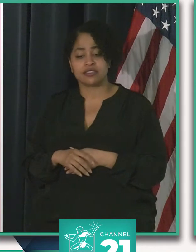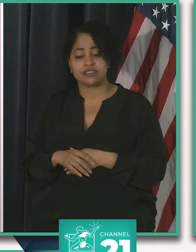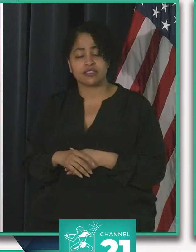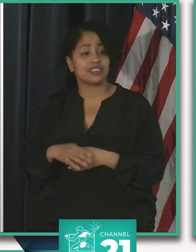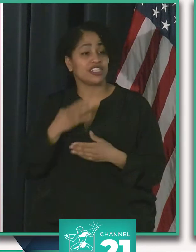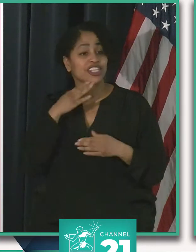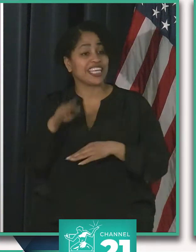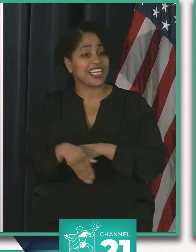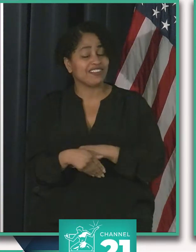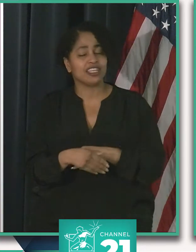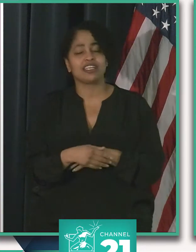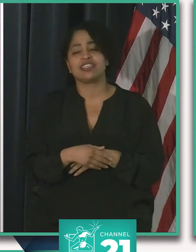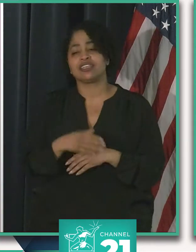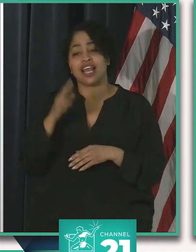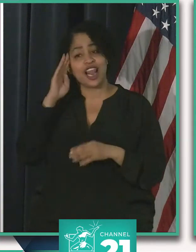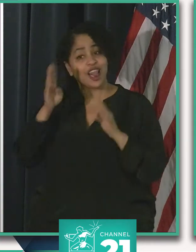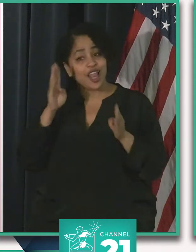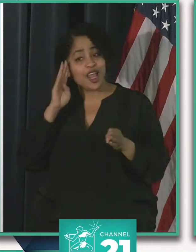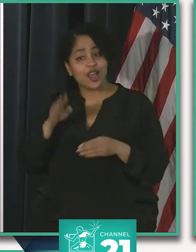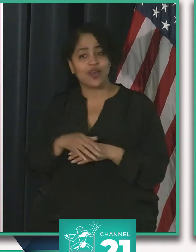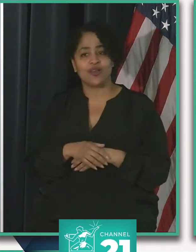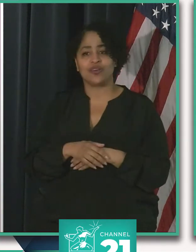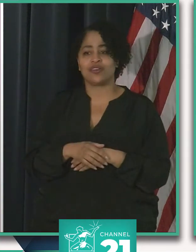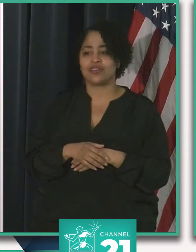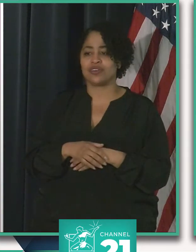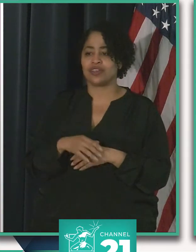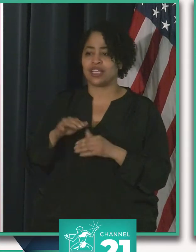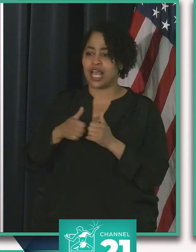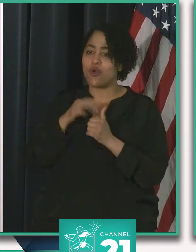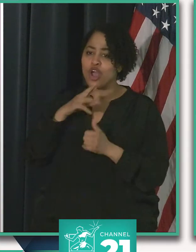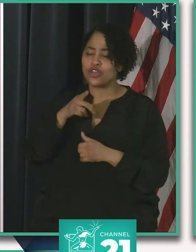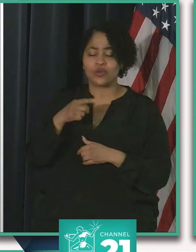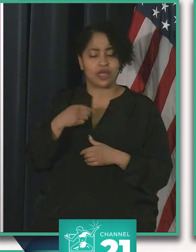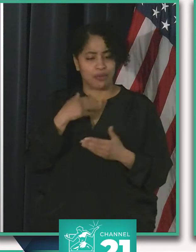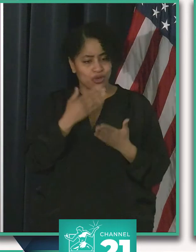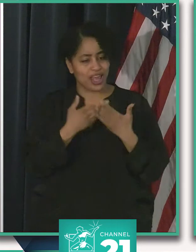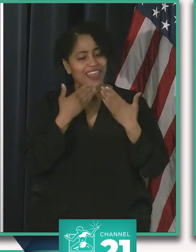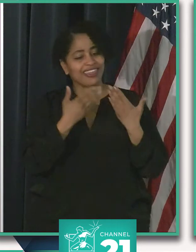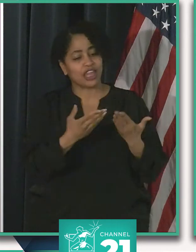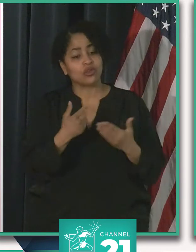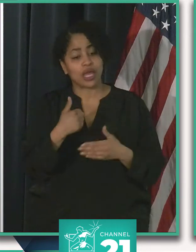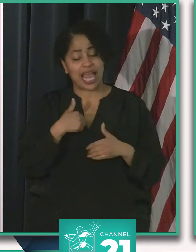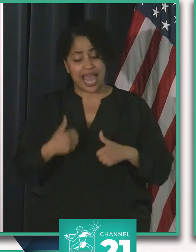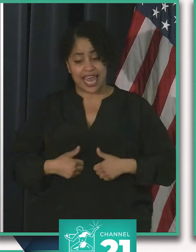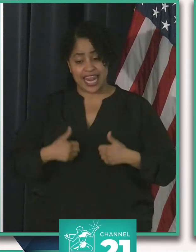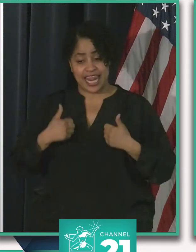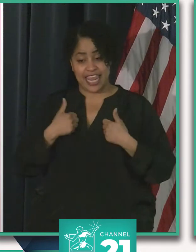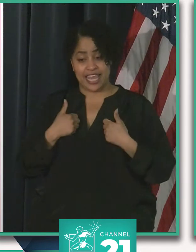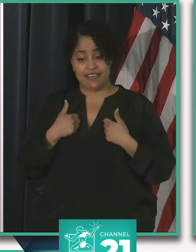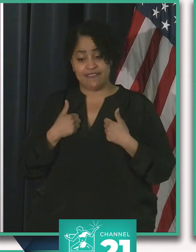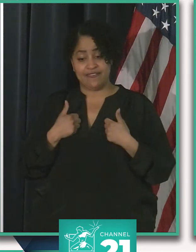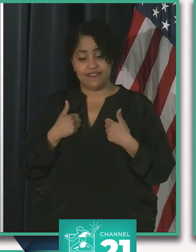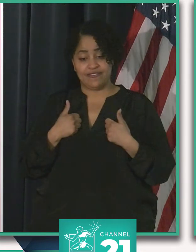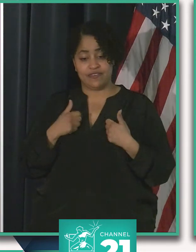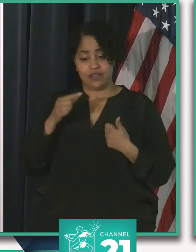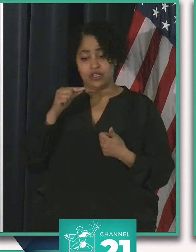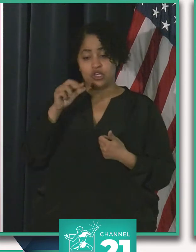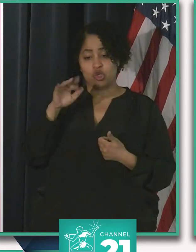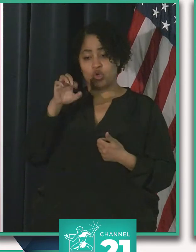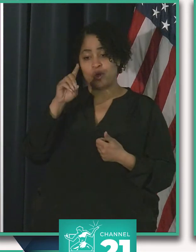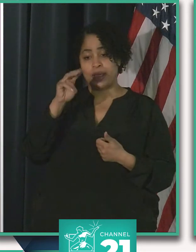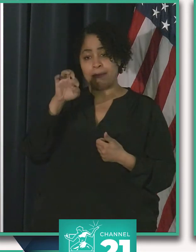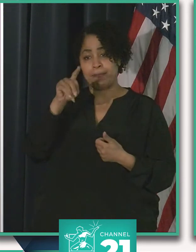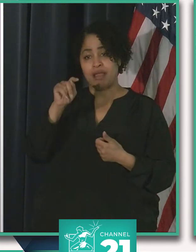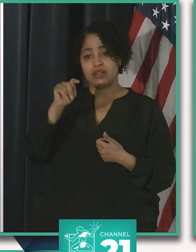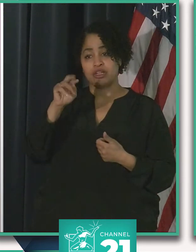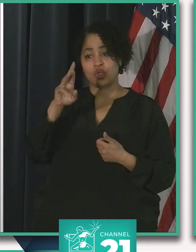Yvette. Good evening. Hello. How are you? I'm good, thank you. I live in Grandmont Rosedale.